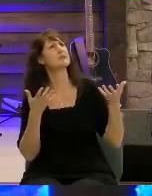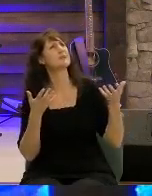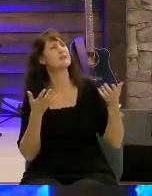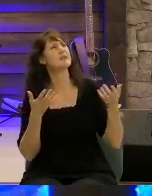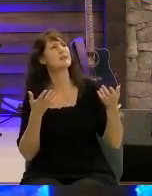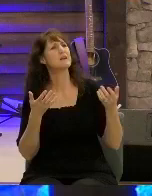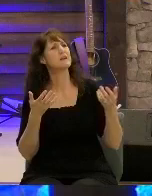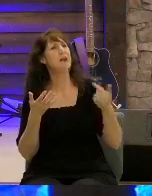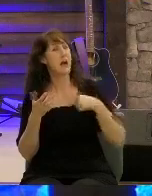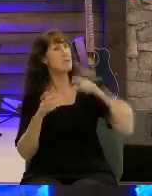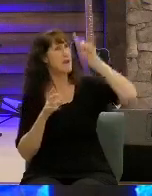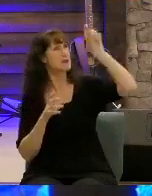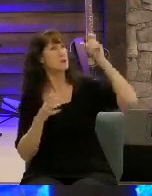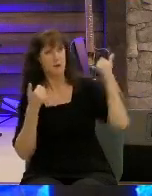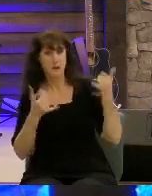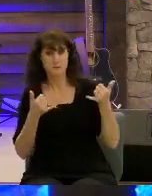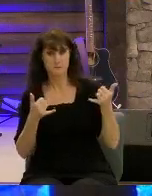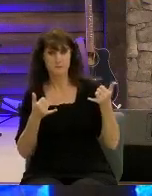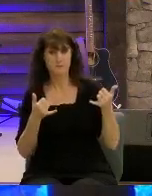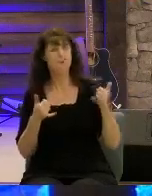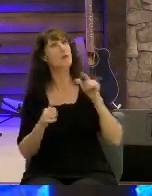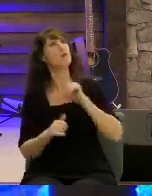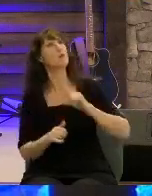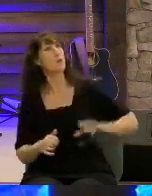I'm going to ask him right now.